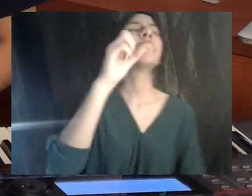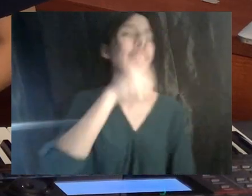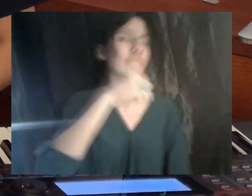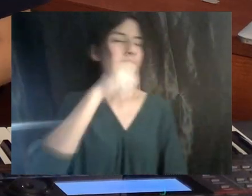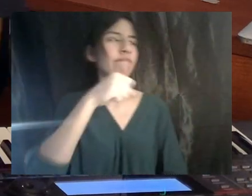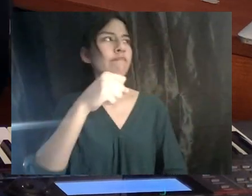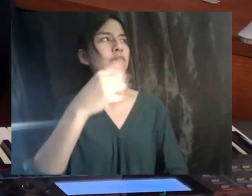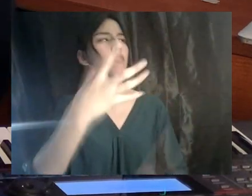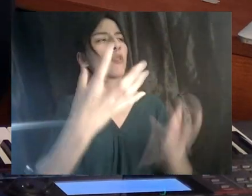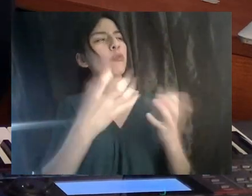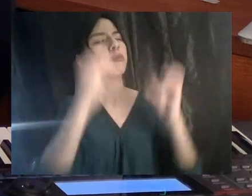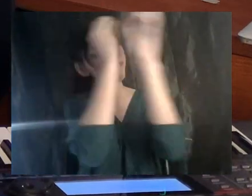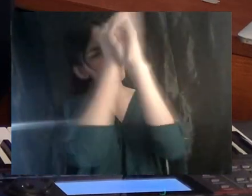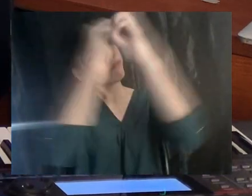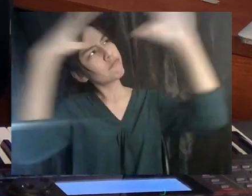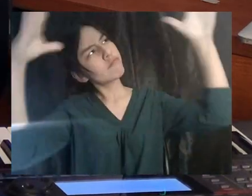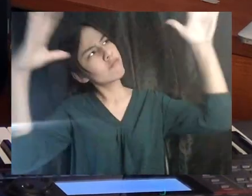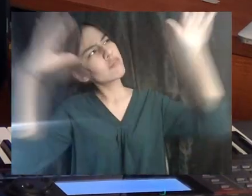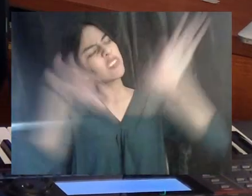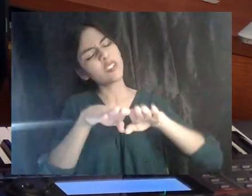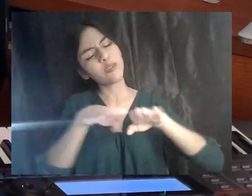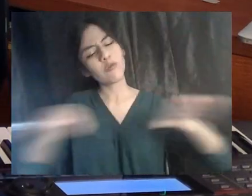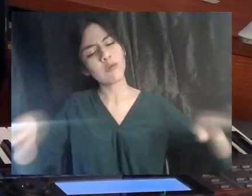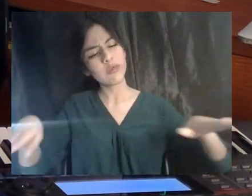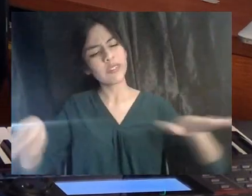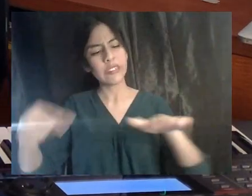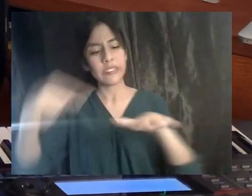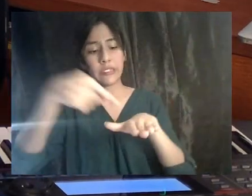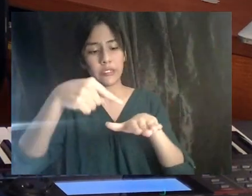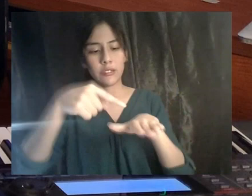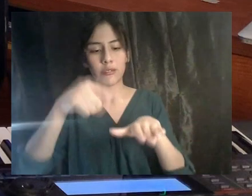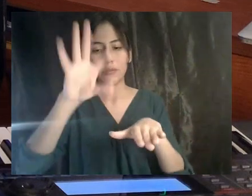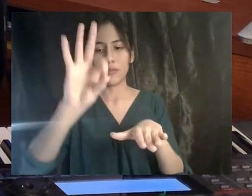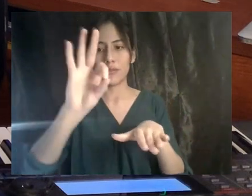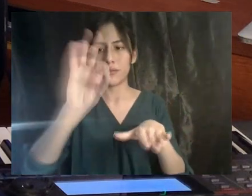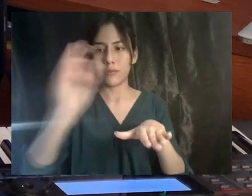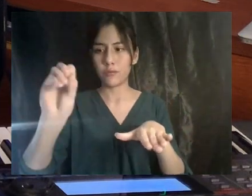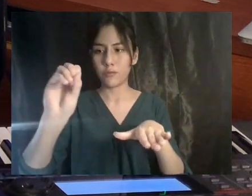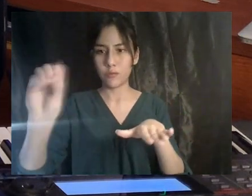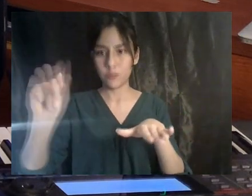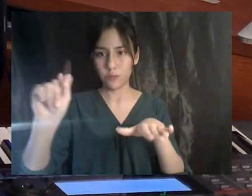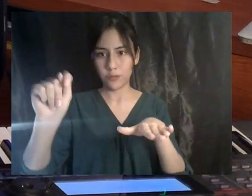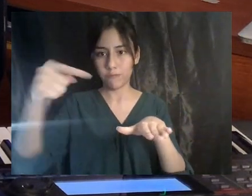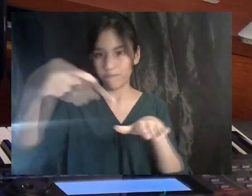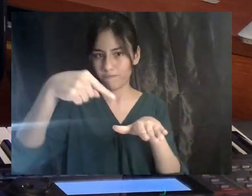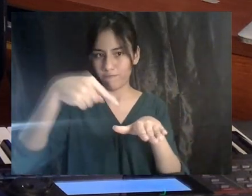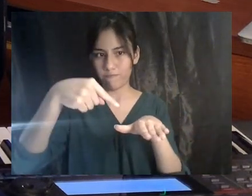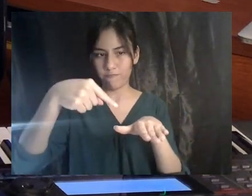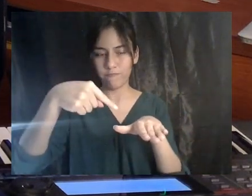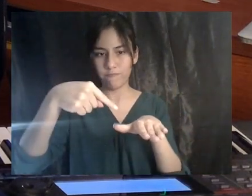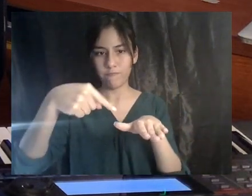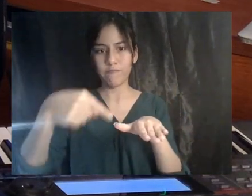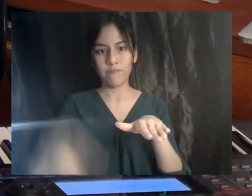I want you to imagine that this is the floor, and your other hand is a foot.